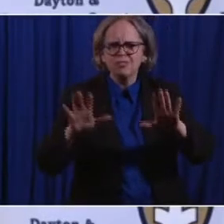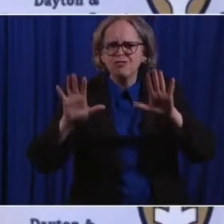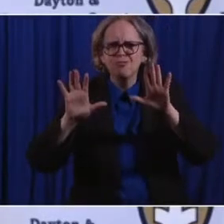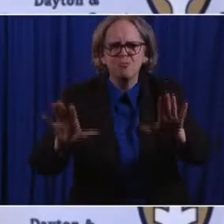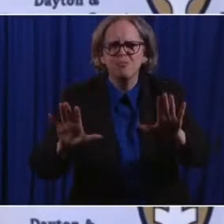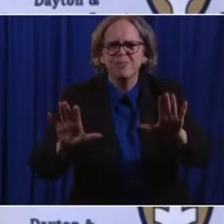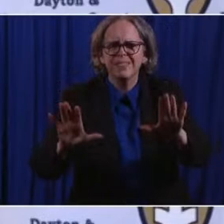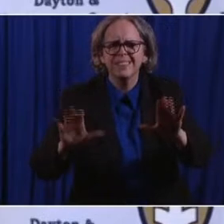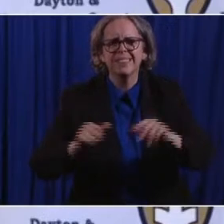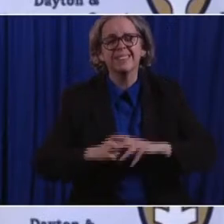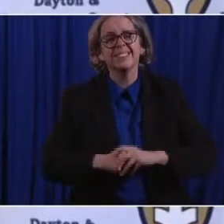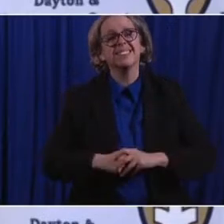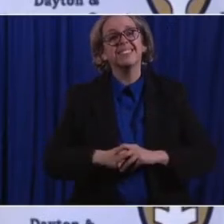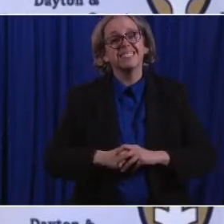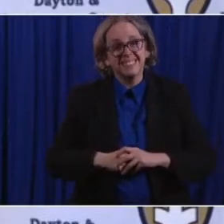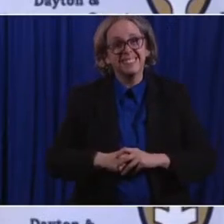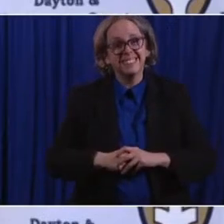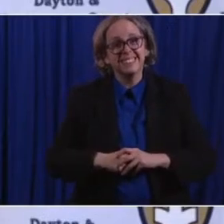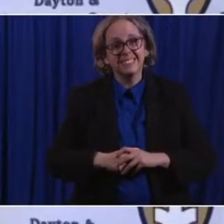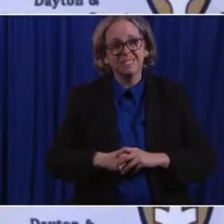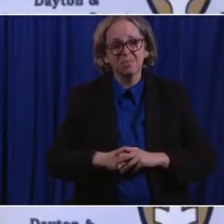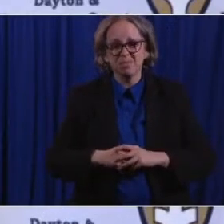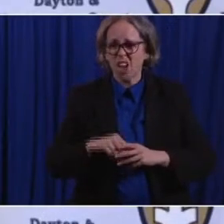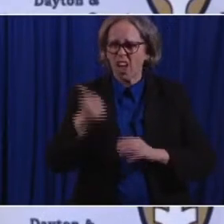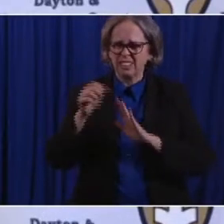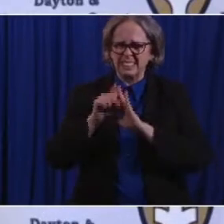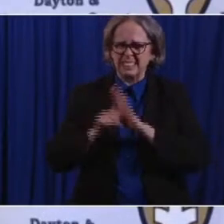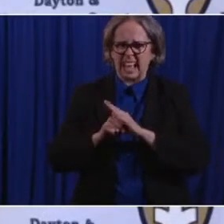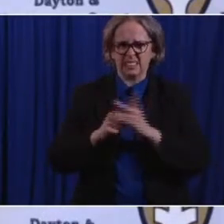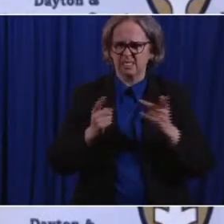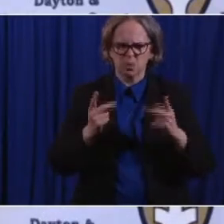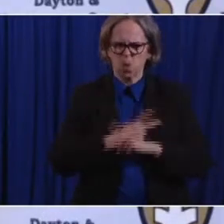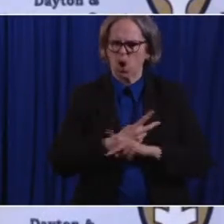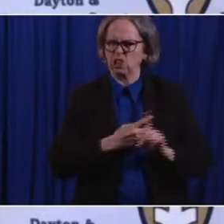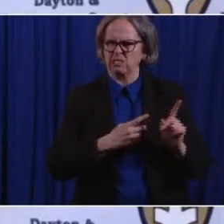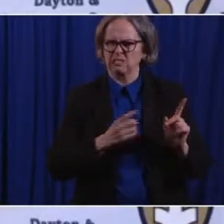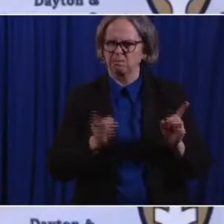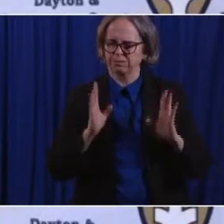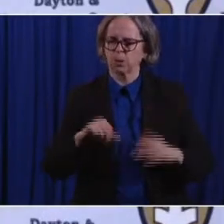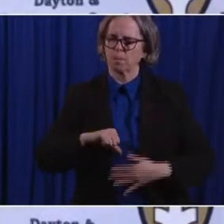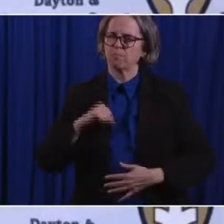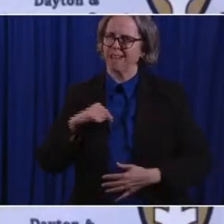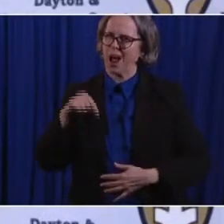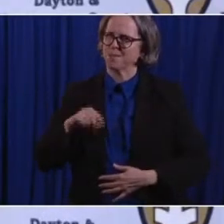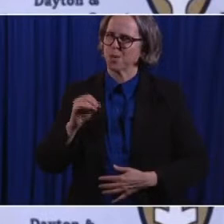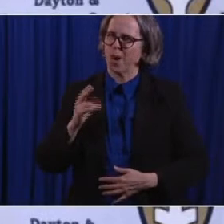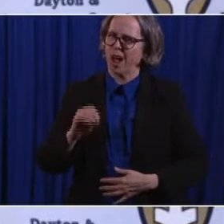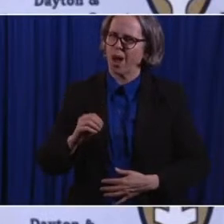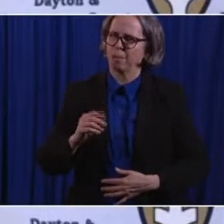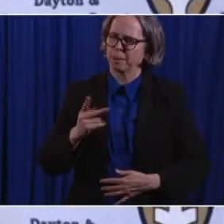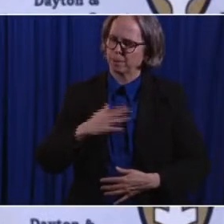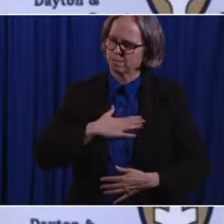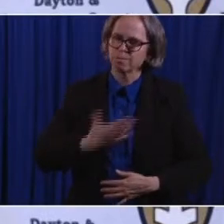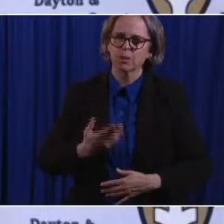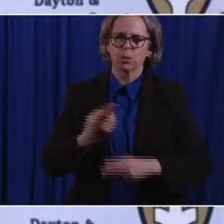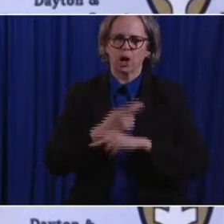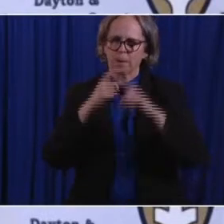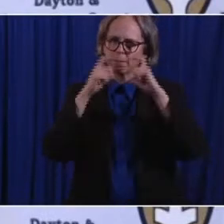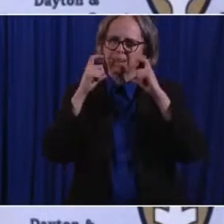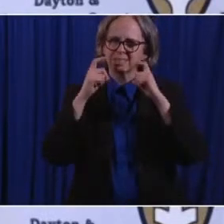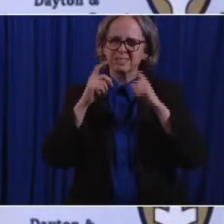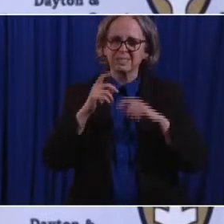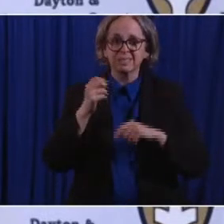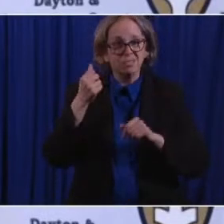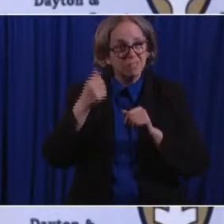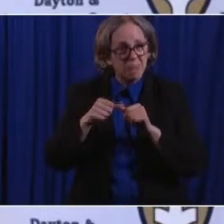It's better than many other states. And we're very proud of Ohioans for being able to do that. The other thing is the vaccinations. And